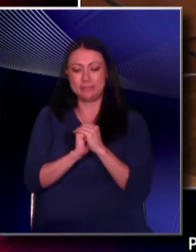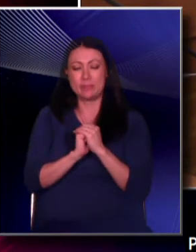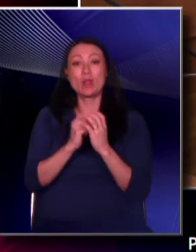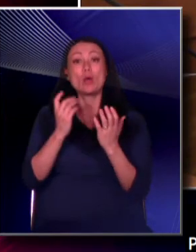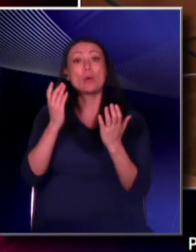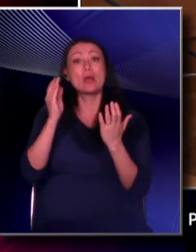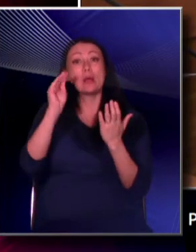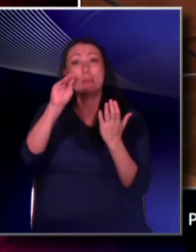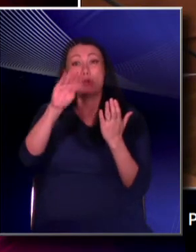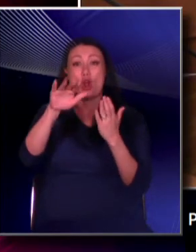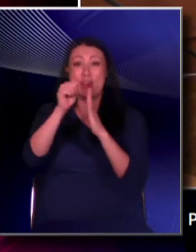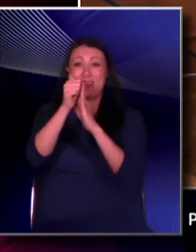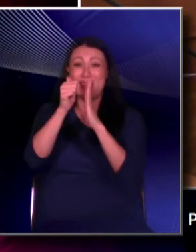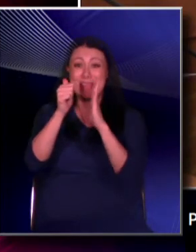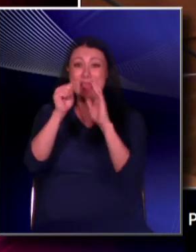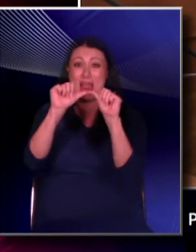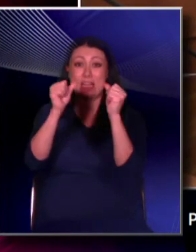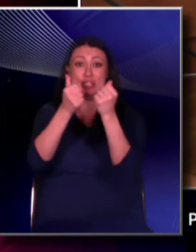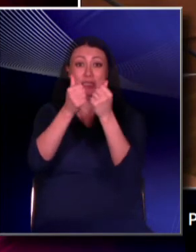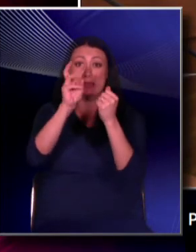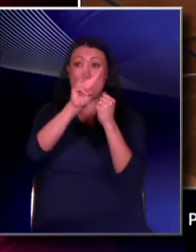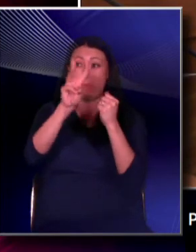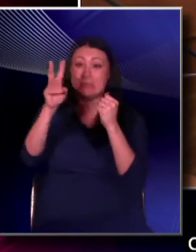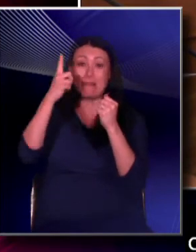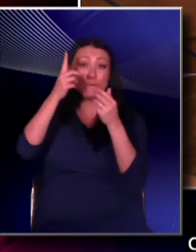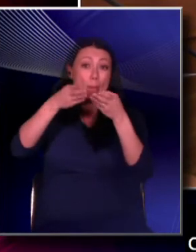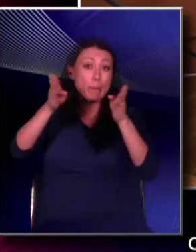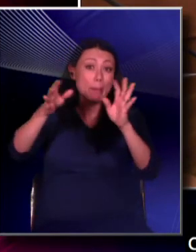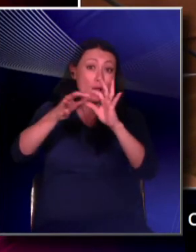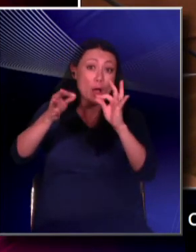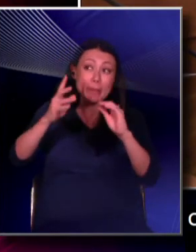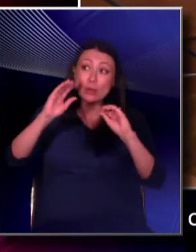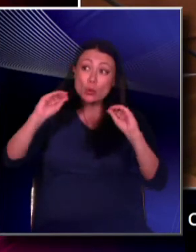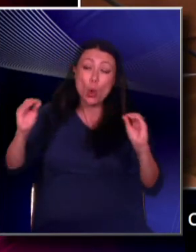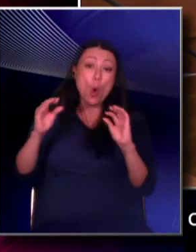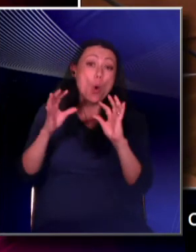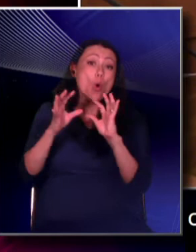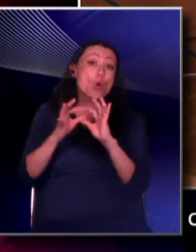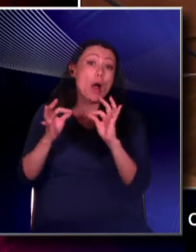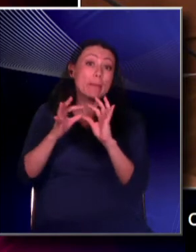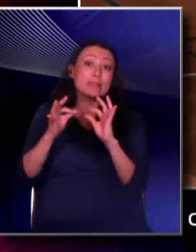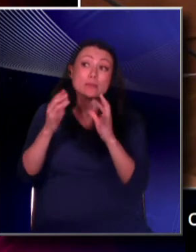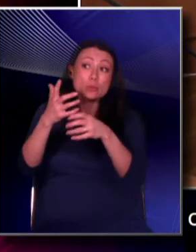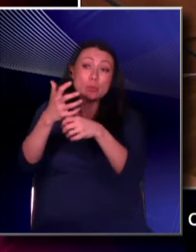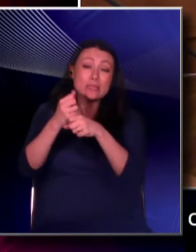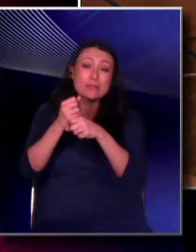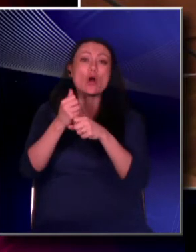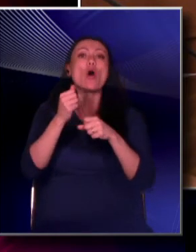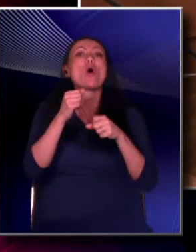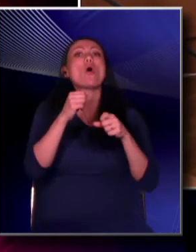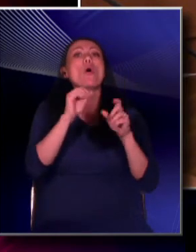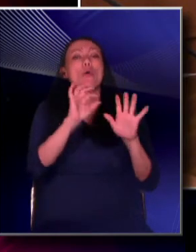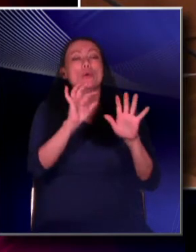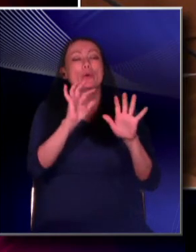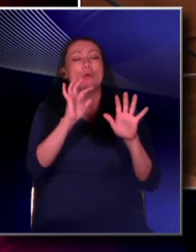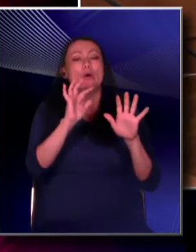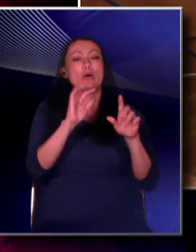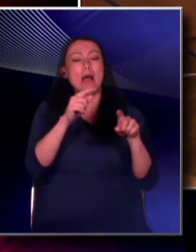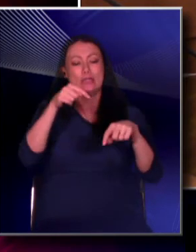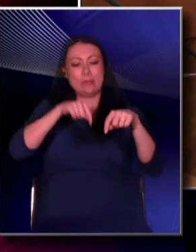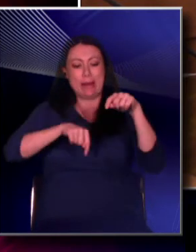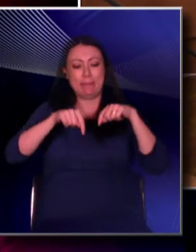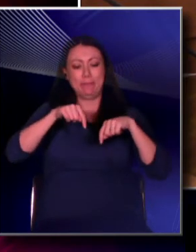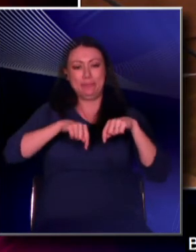agency website for public comment. No public comment was received, and at this time I'd like to make myself available for any questions. But I should back